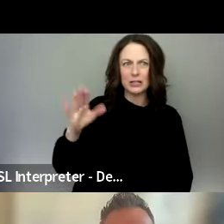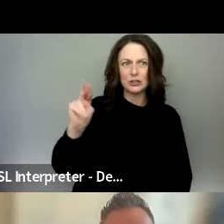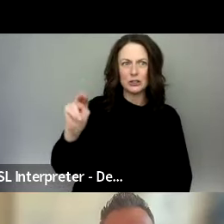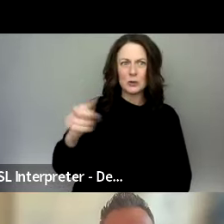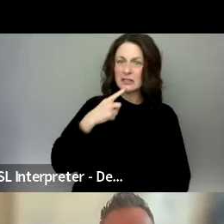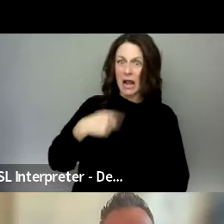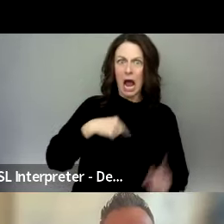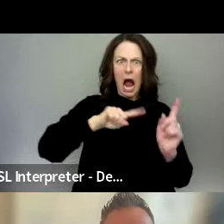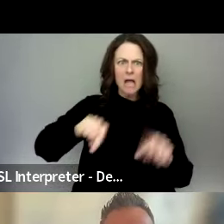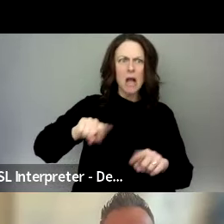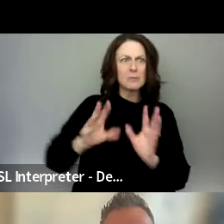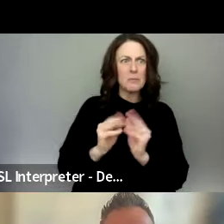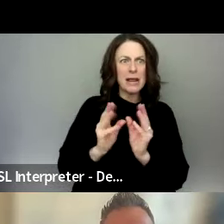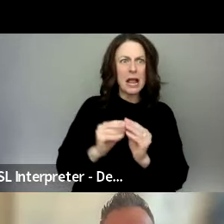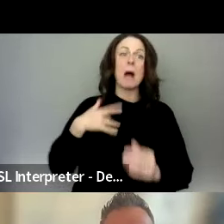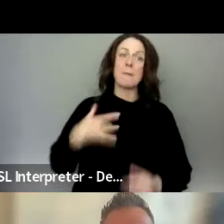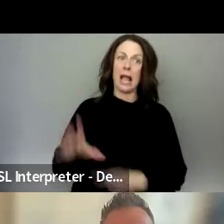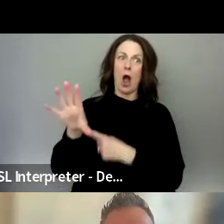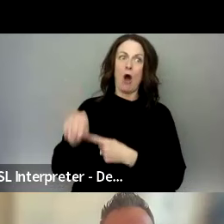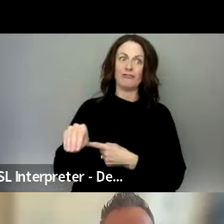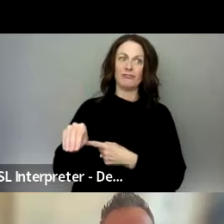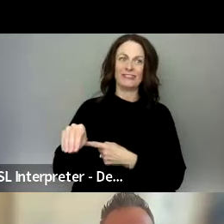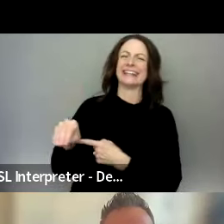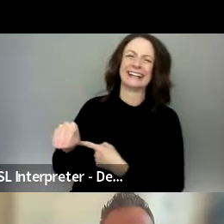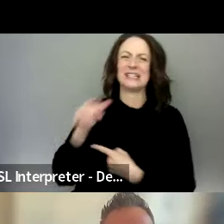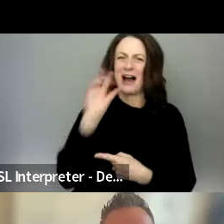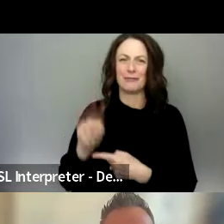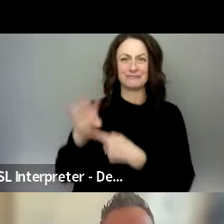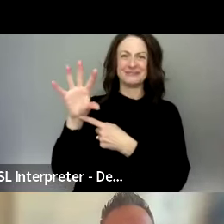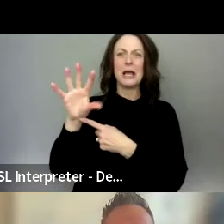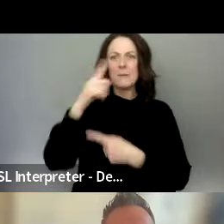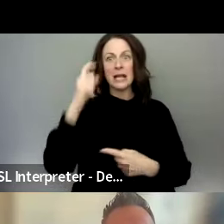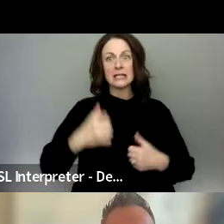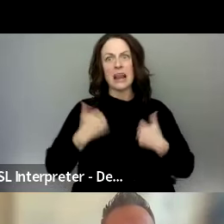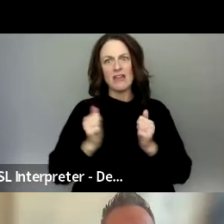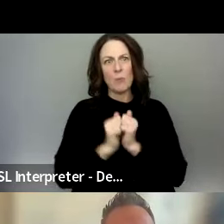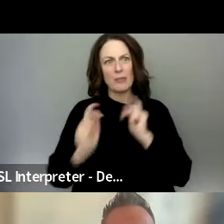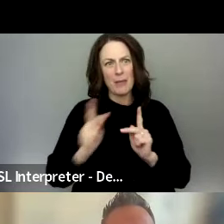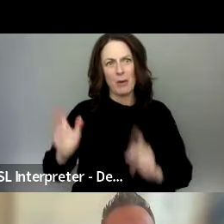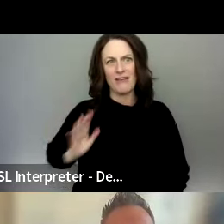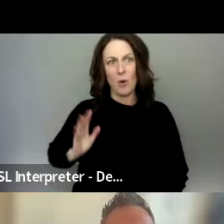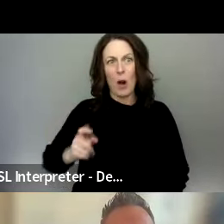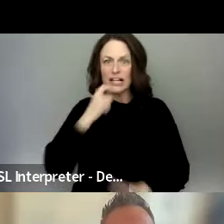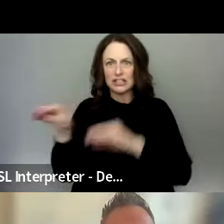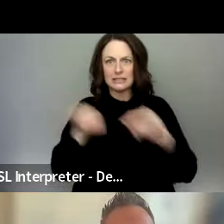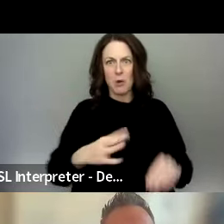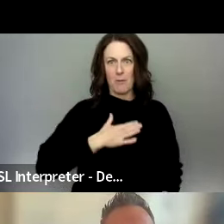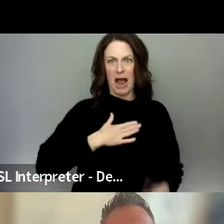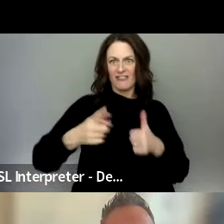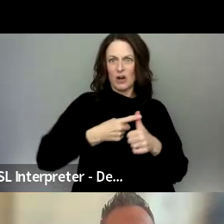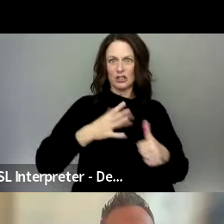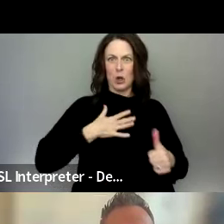I come to the meetings. I don't usually have my camera on, because I lived with people before and I just moved into my very first